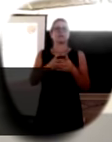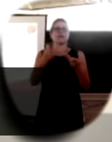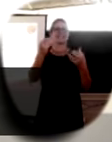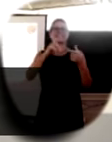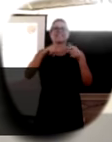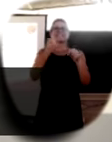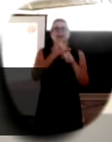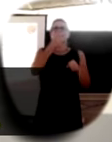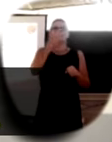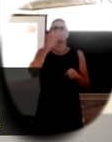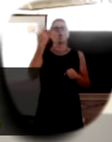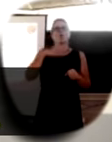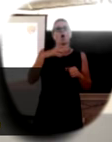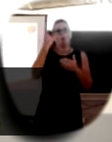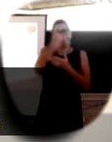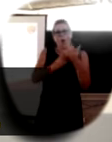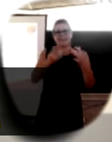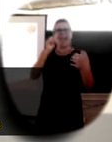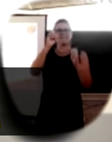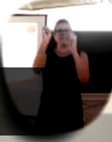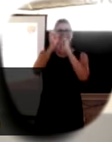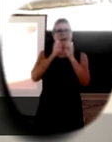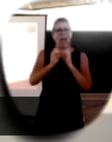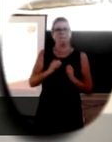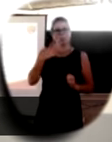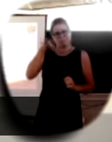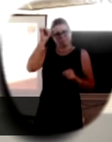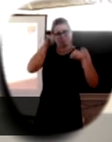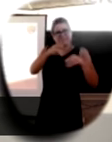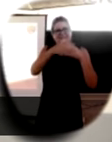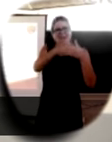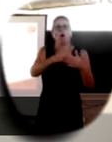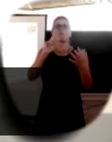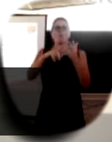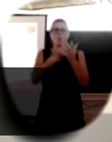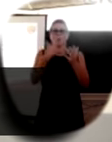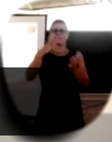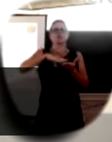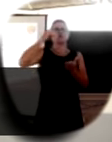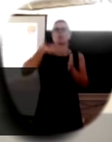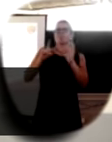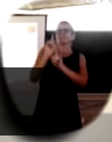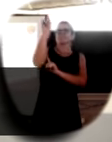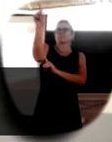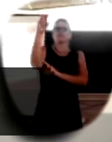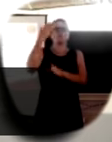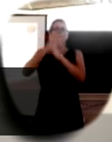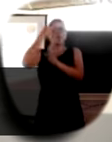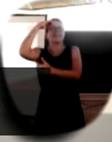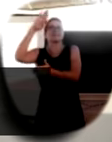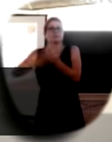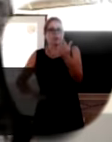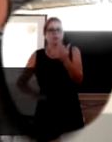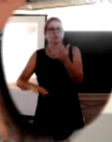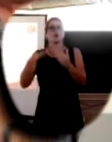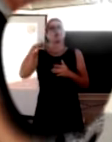special exam conditions, or we want help where they go on work experience, or all those sort of things, so they can be negotiated within the time as